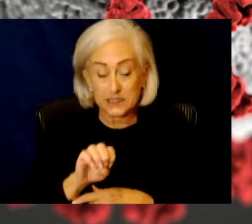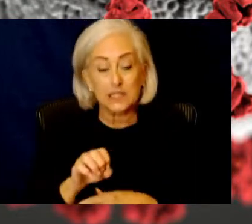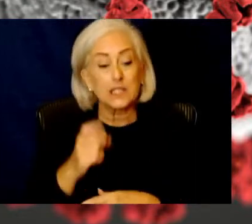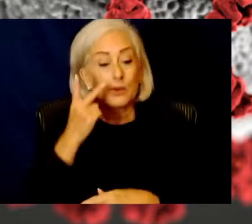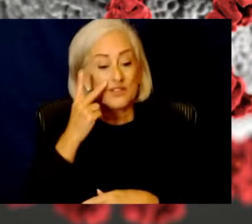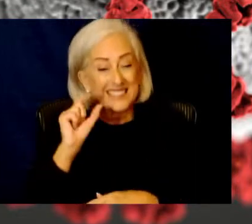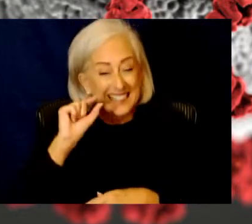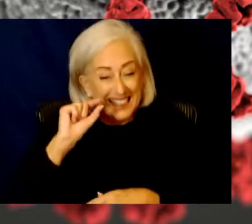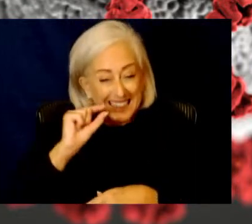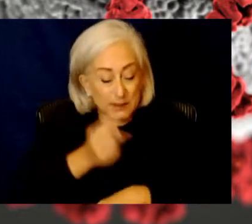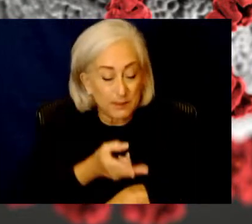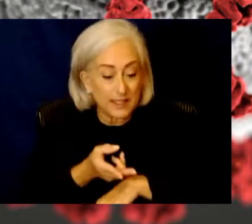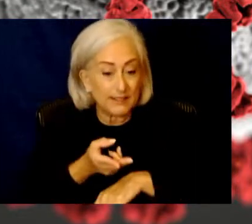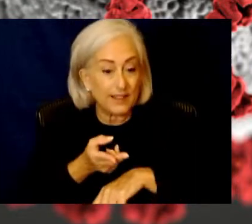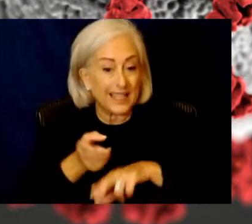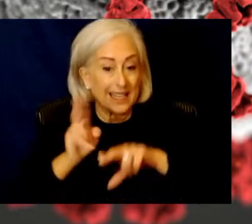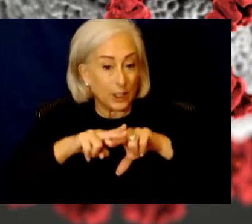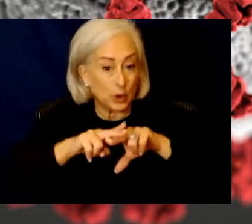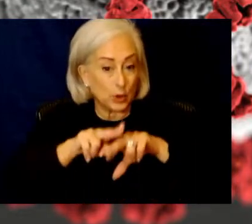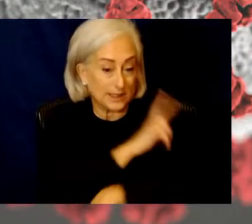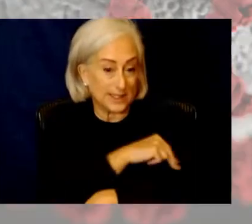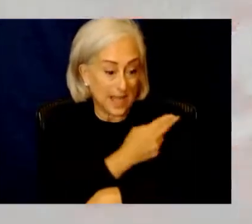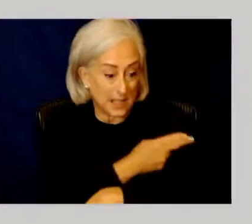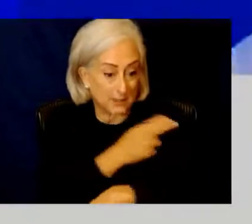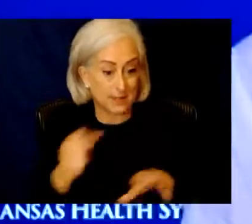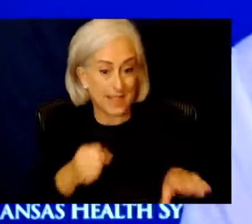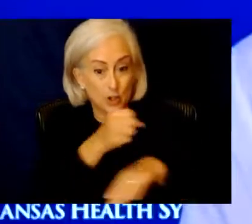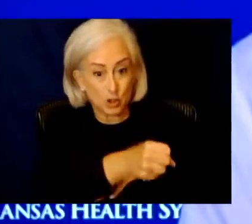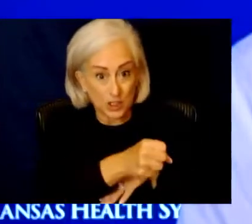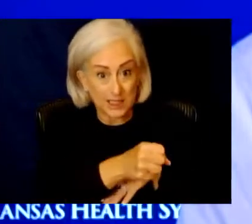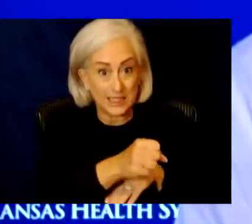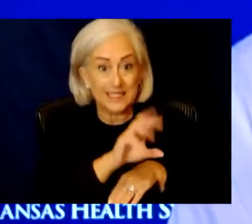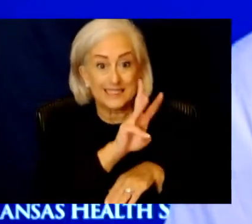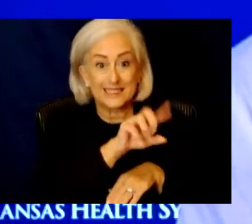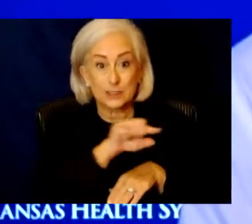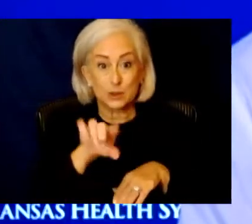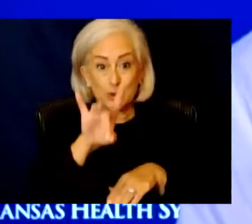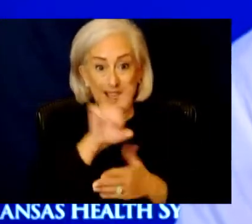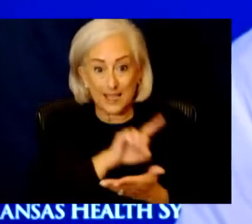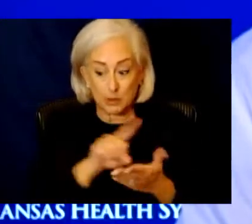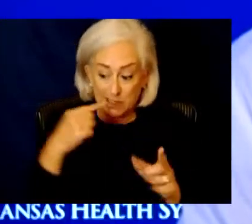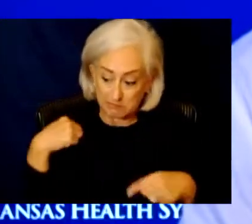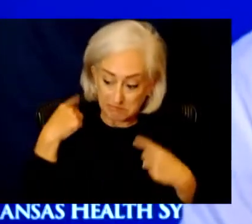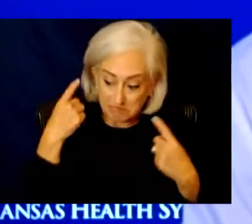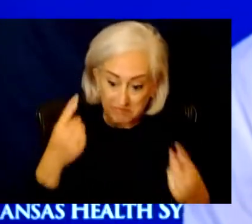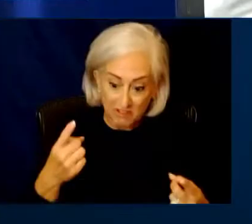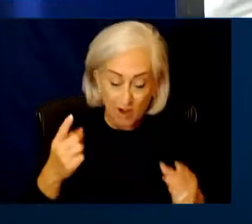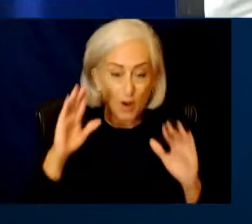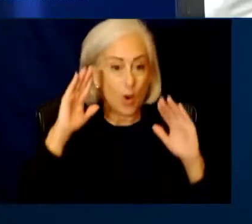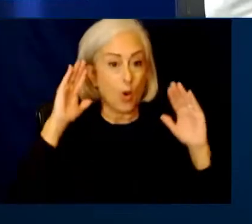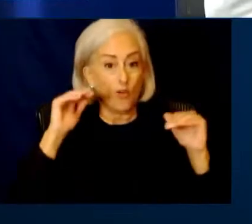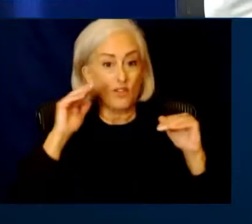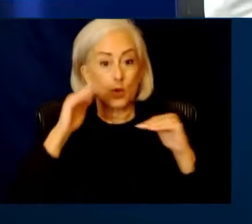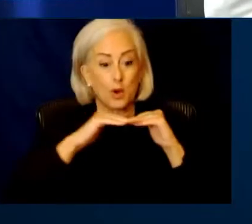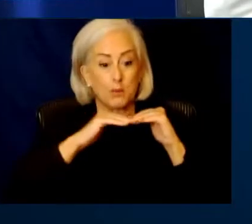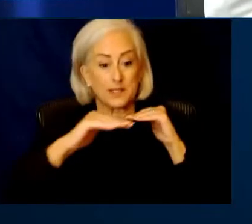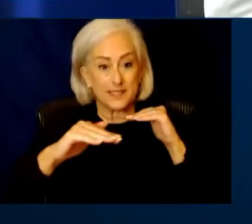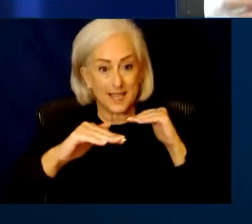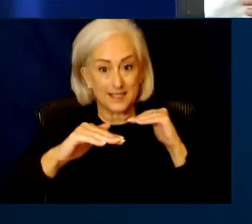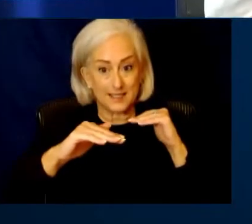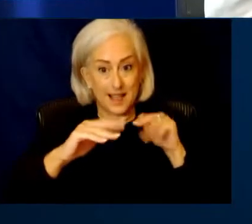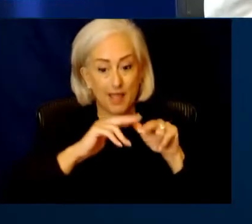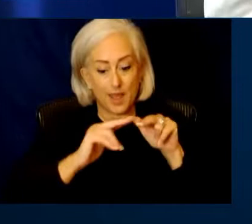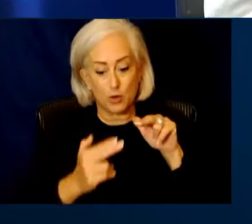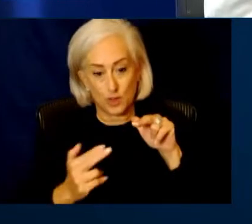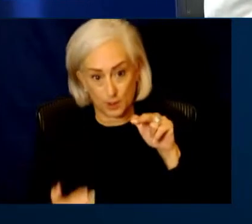past 6 or 8 weeks. Hopefully that will start to plateau, though, and eventually go down. I was looking at some national